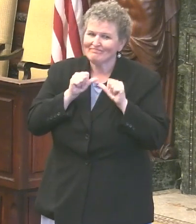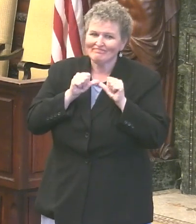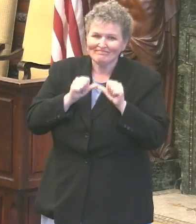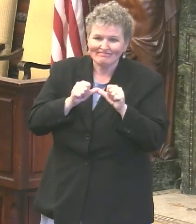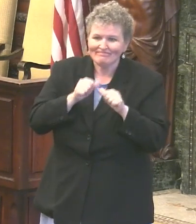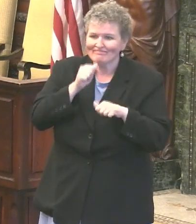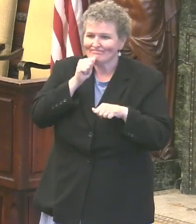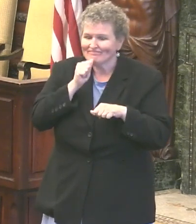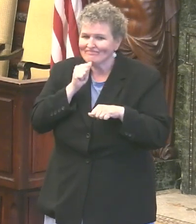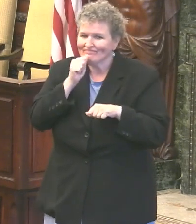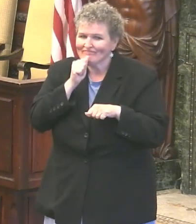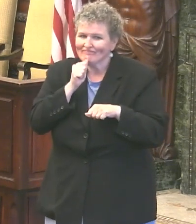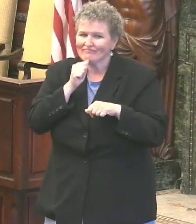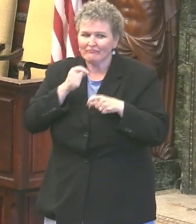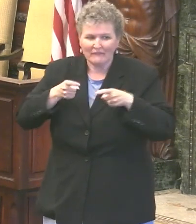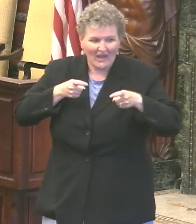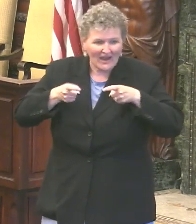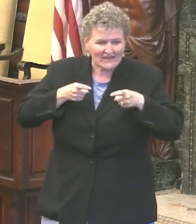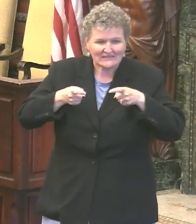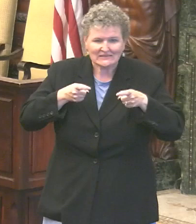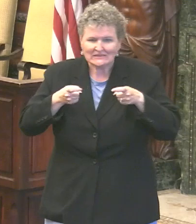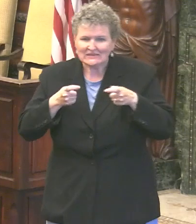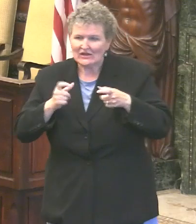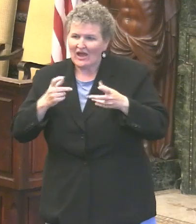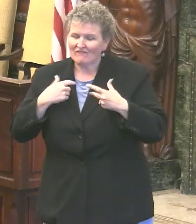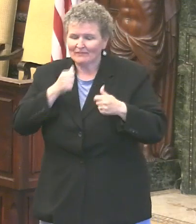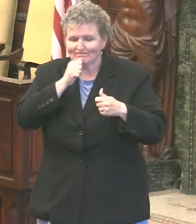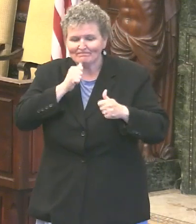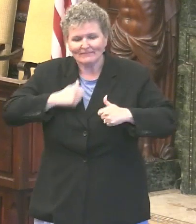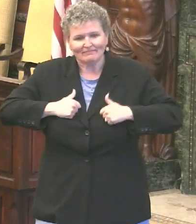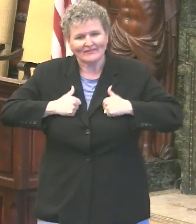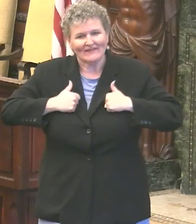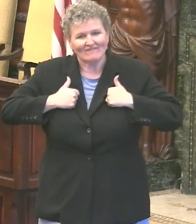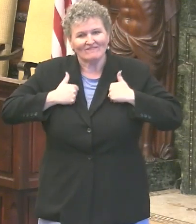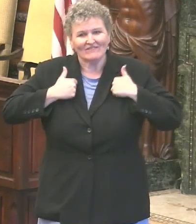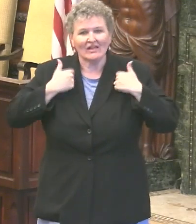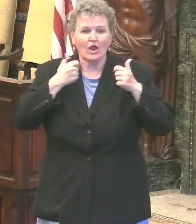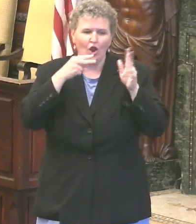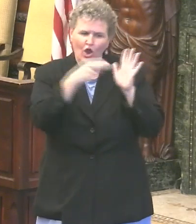put it all behind us. More information and all of our guidance is at our website. Go to